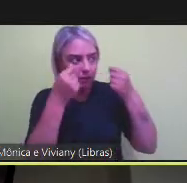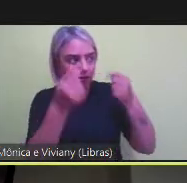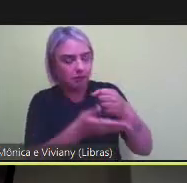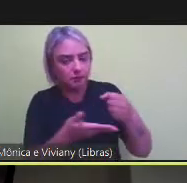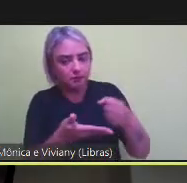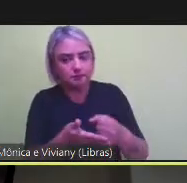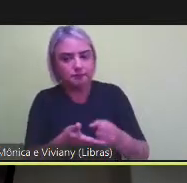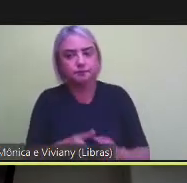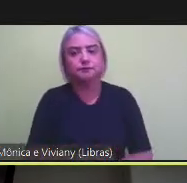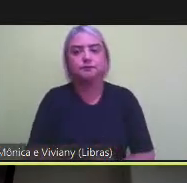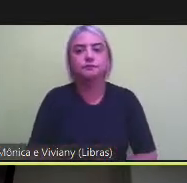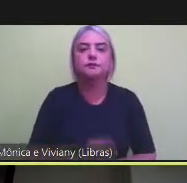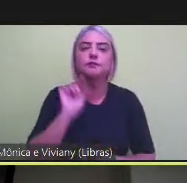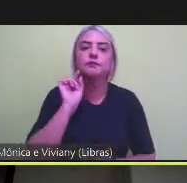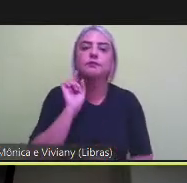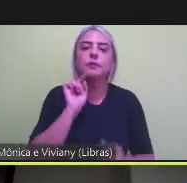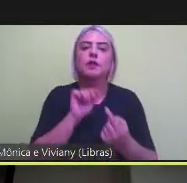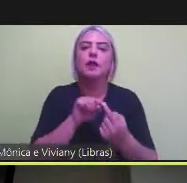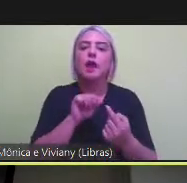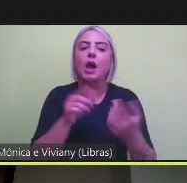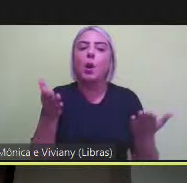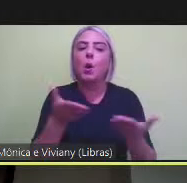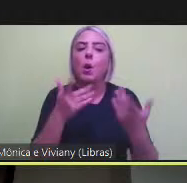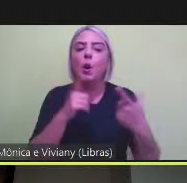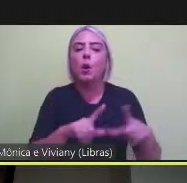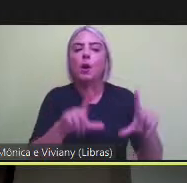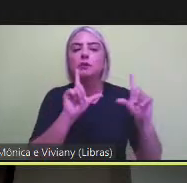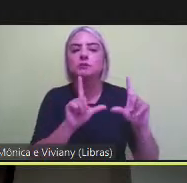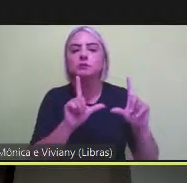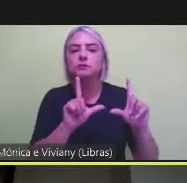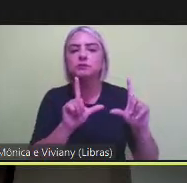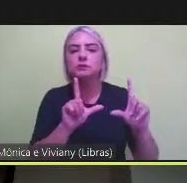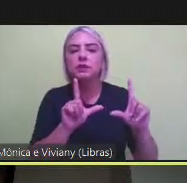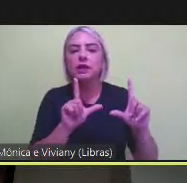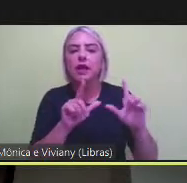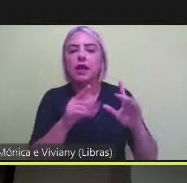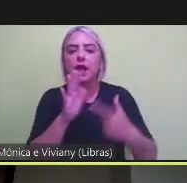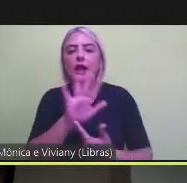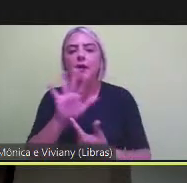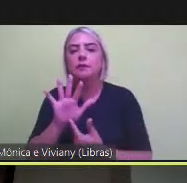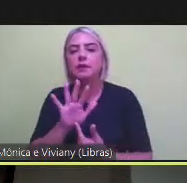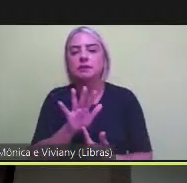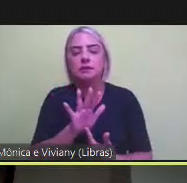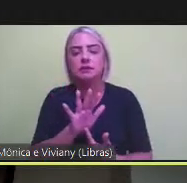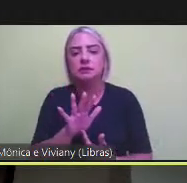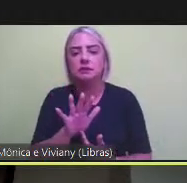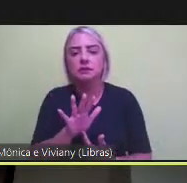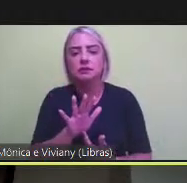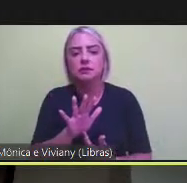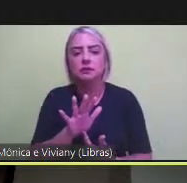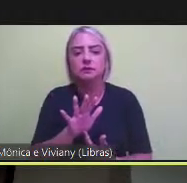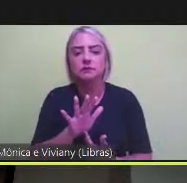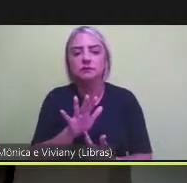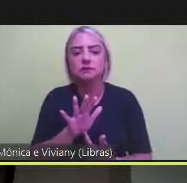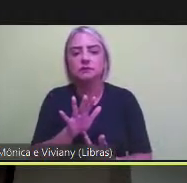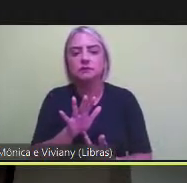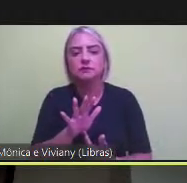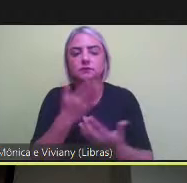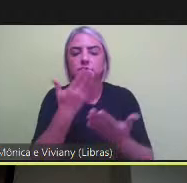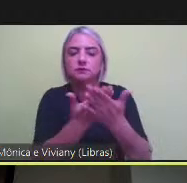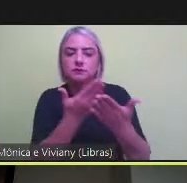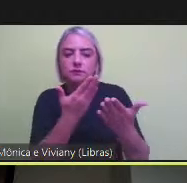of primary health. In this slide, which represented